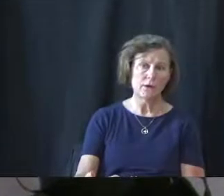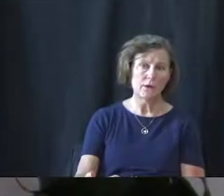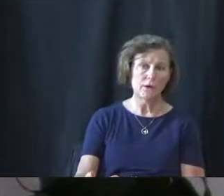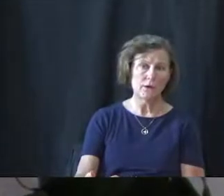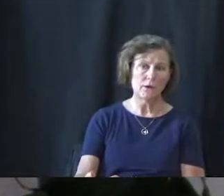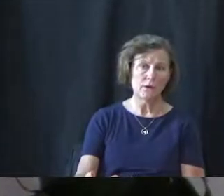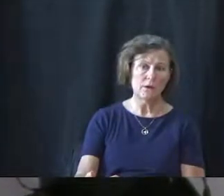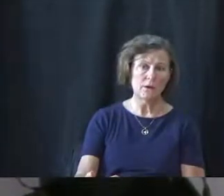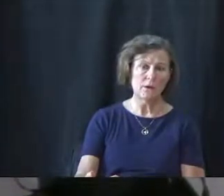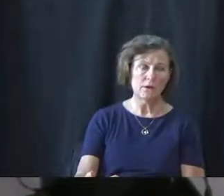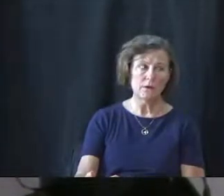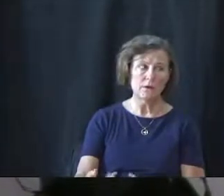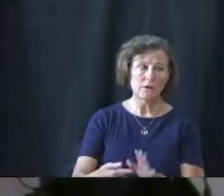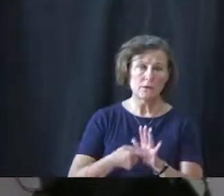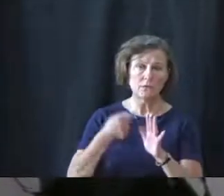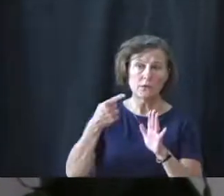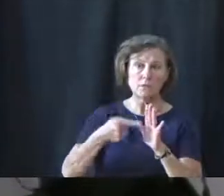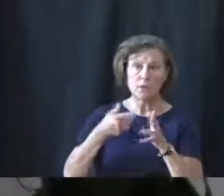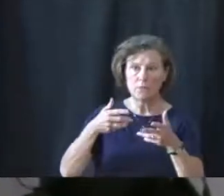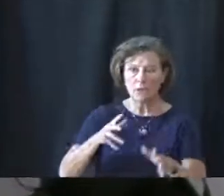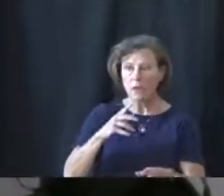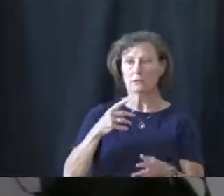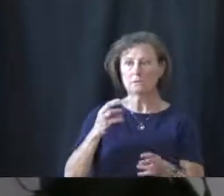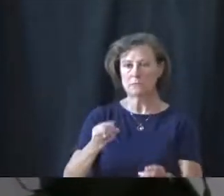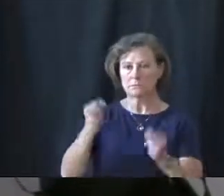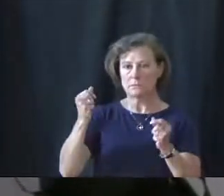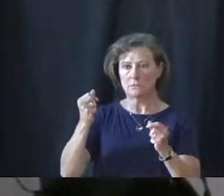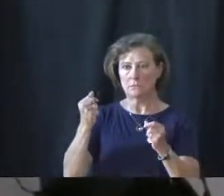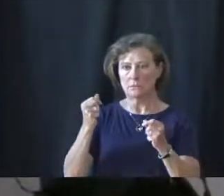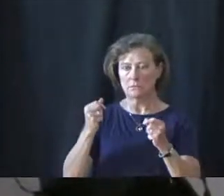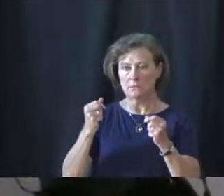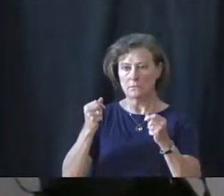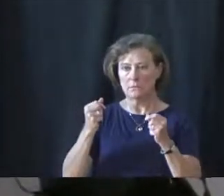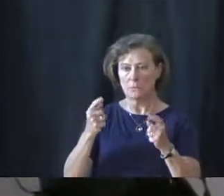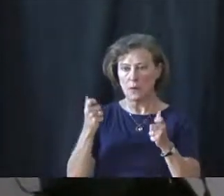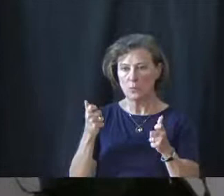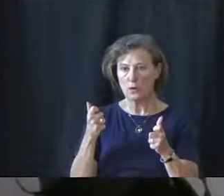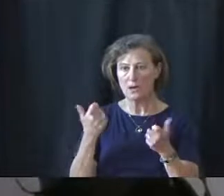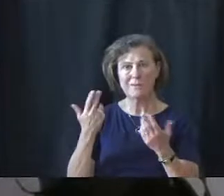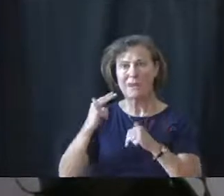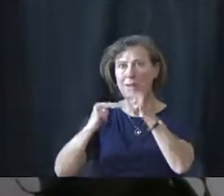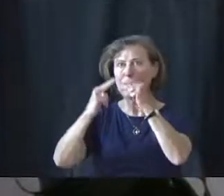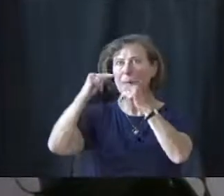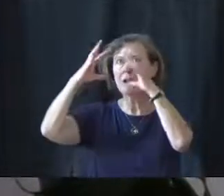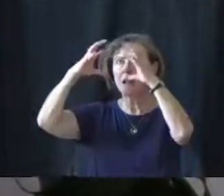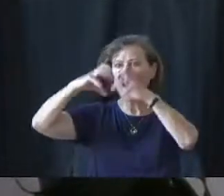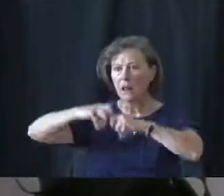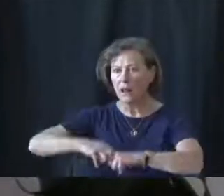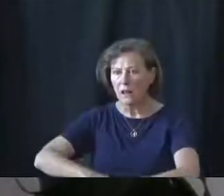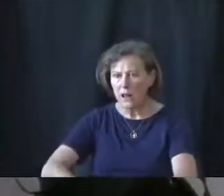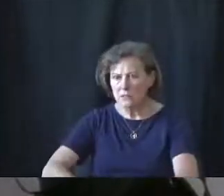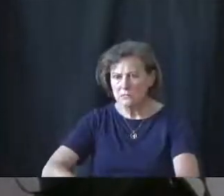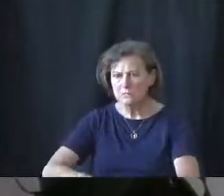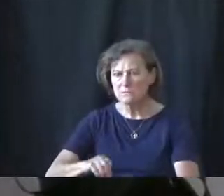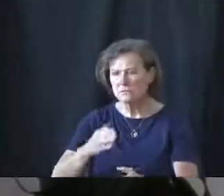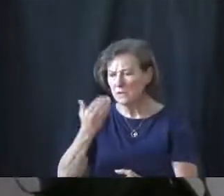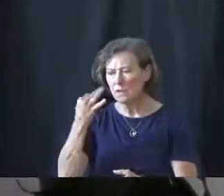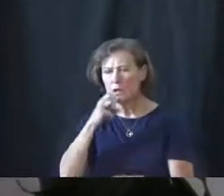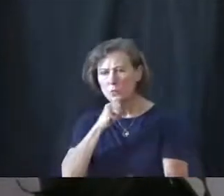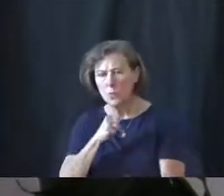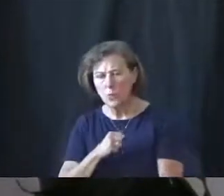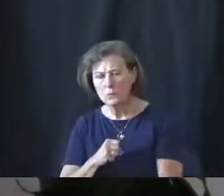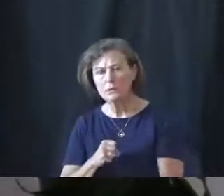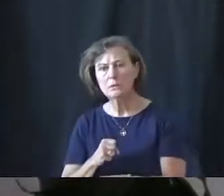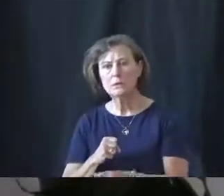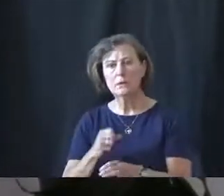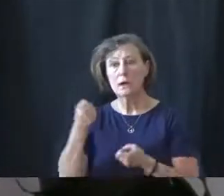Sometimes the loss is sudden. A building collapses out of age.